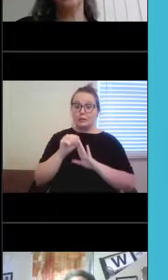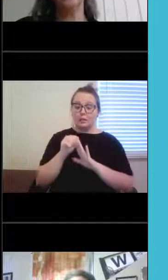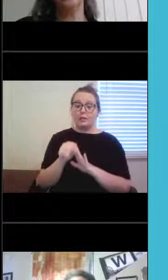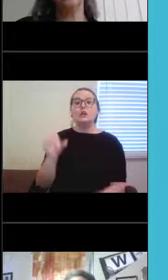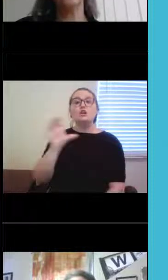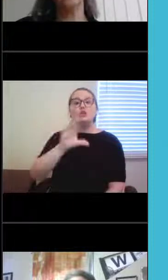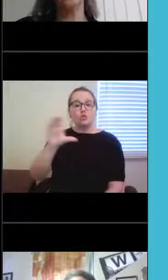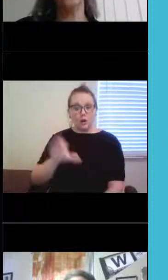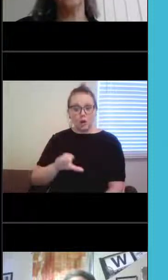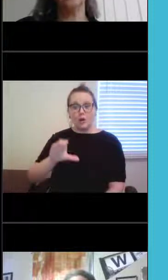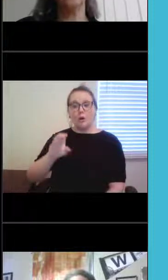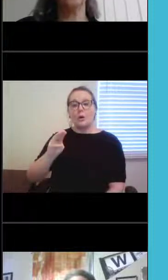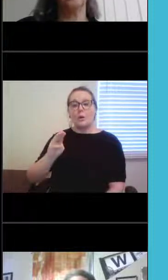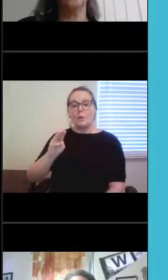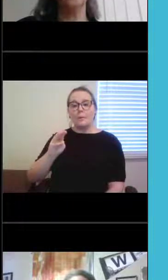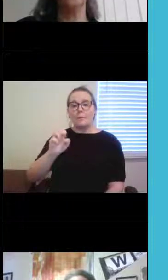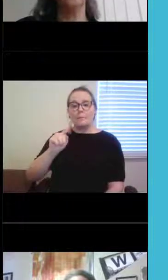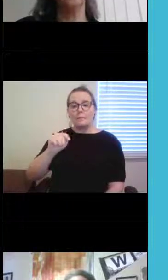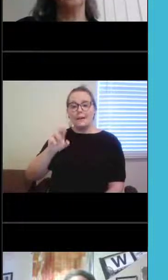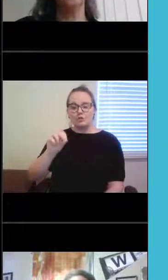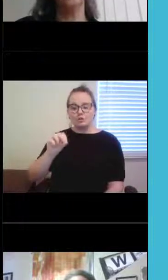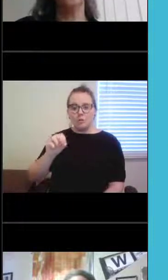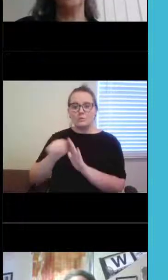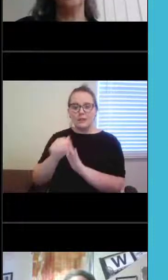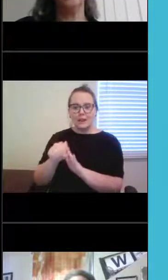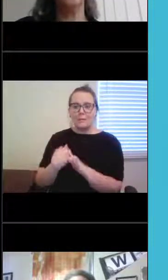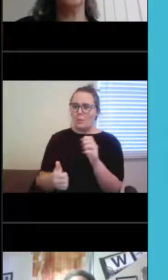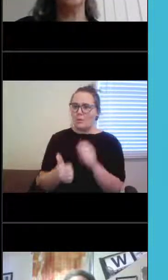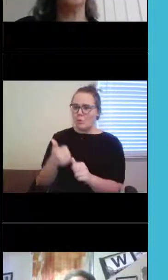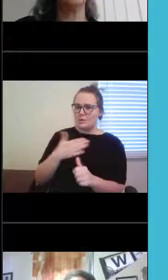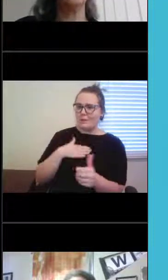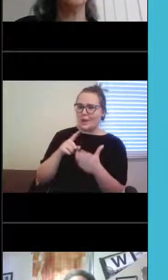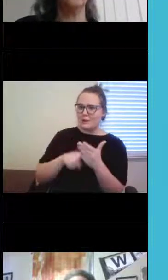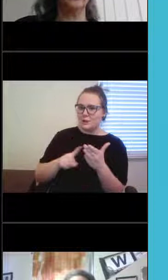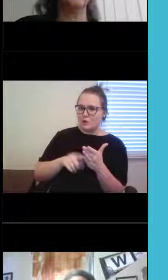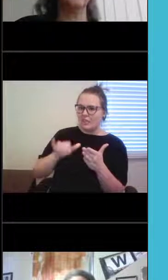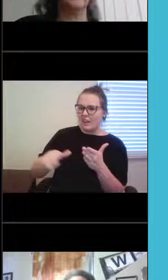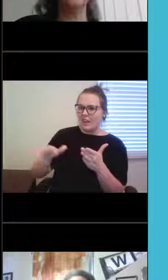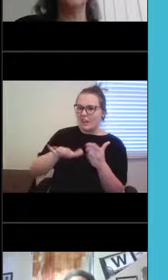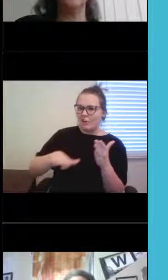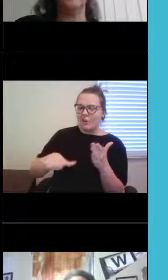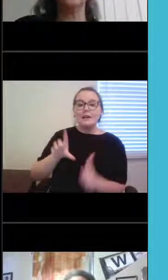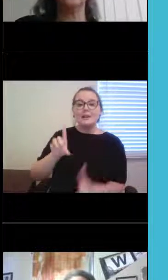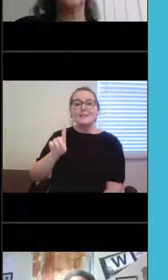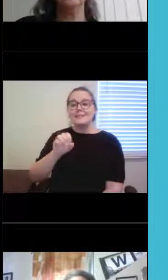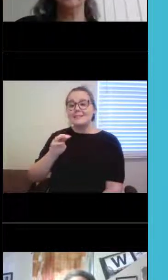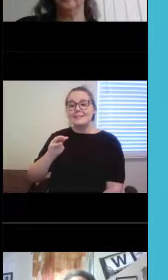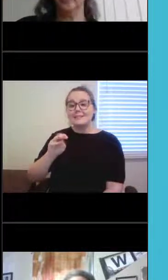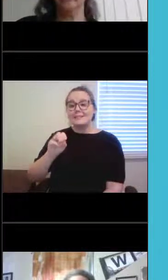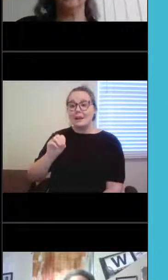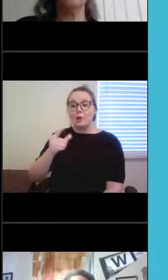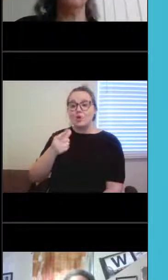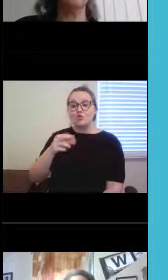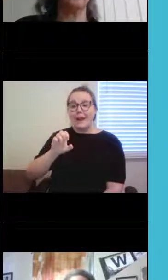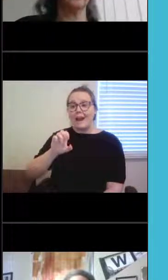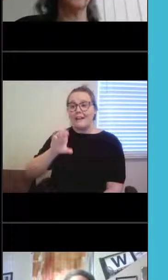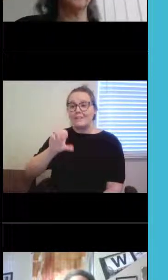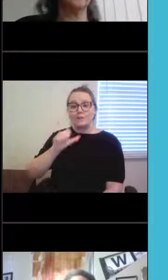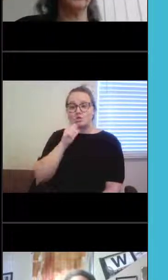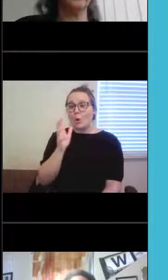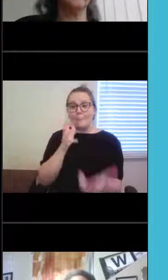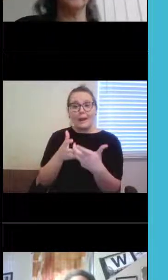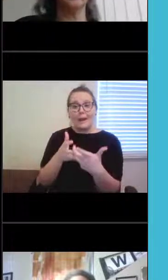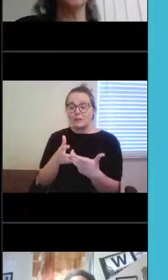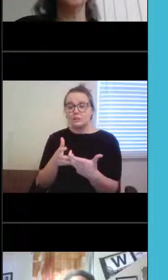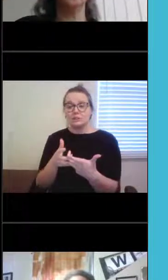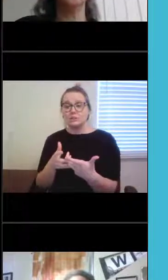Chicago metro area sample. This is where I've done most of my research and been for my career. These demographics do not exactly match the demographics in the Chicago